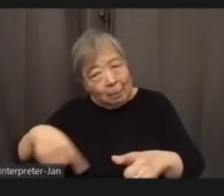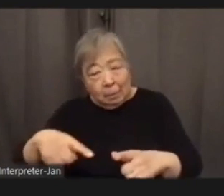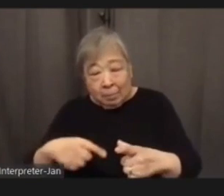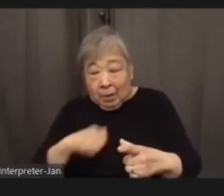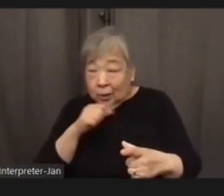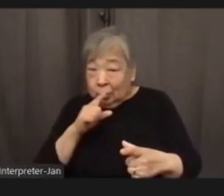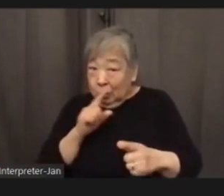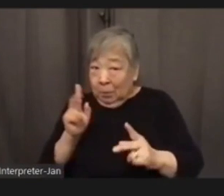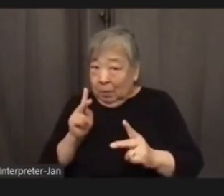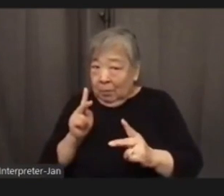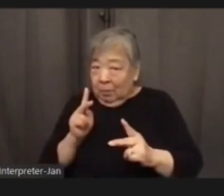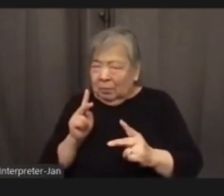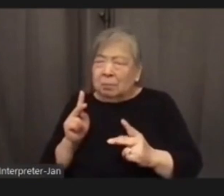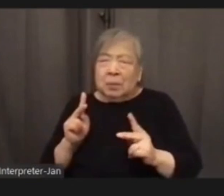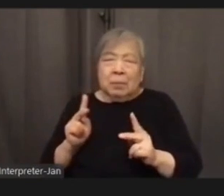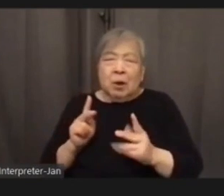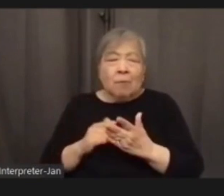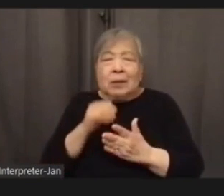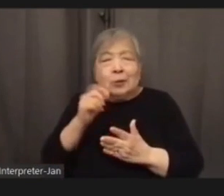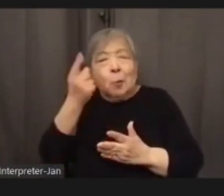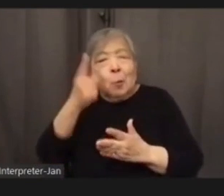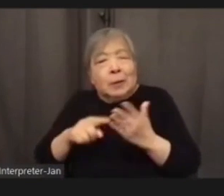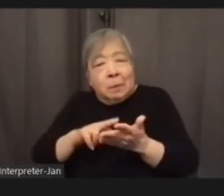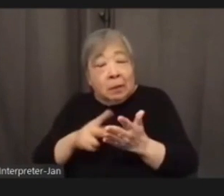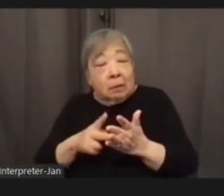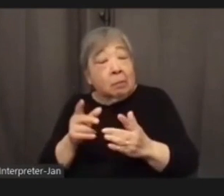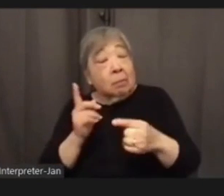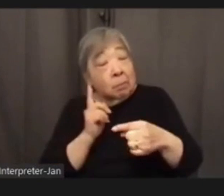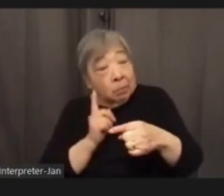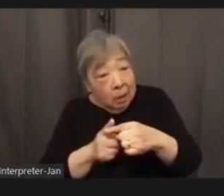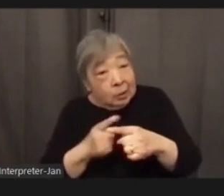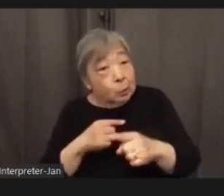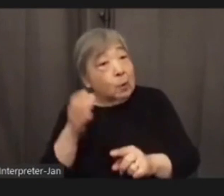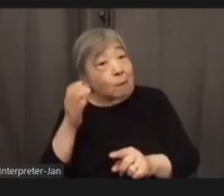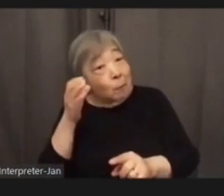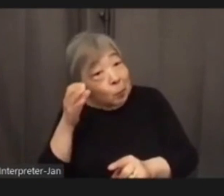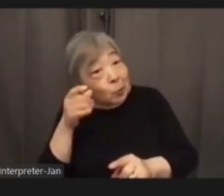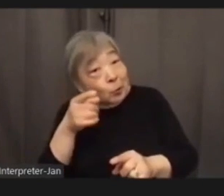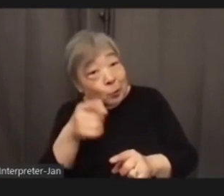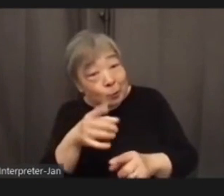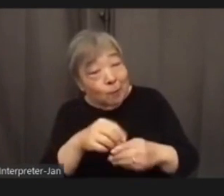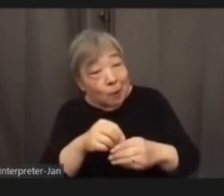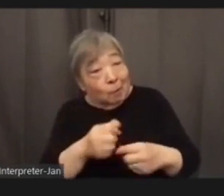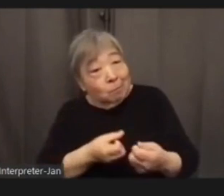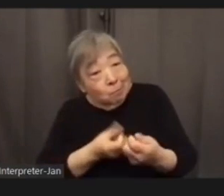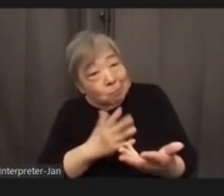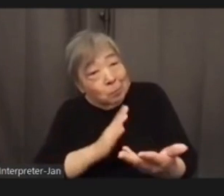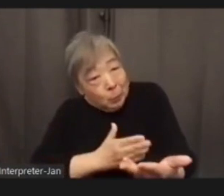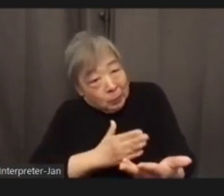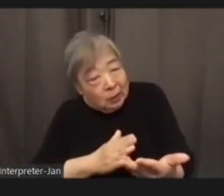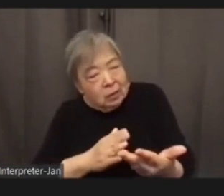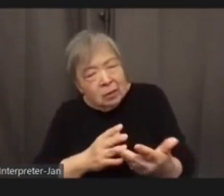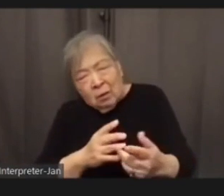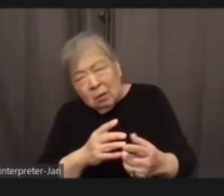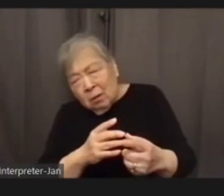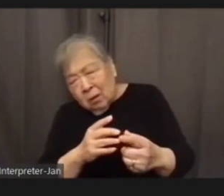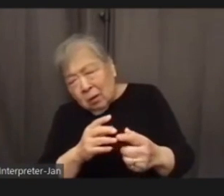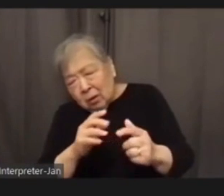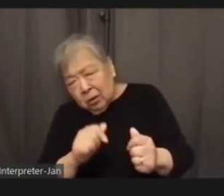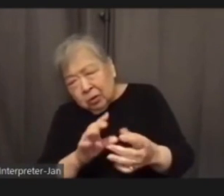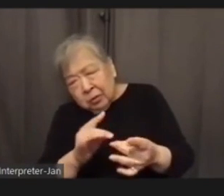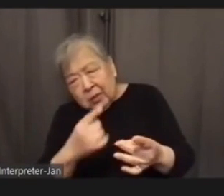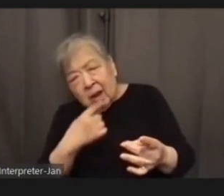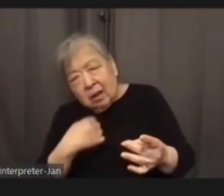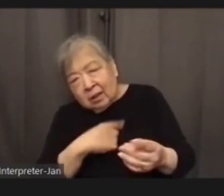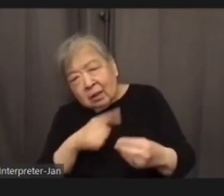always understands what it means to be a producer. We also hear you playing on a number of these tracks, each of you, both of you. So could you tell us a little